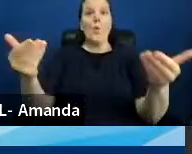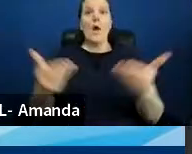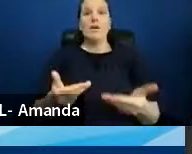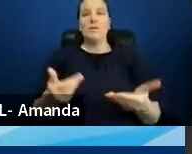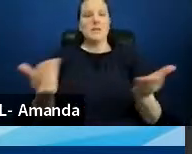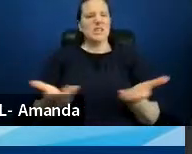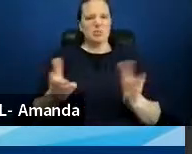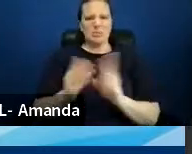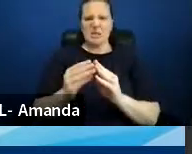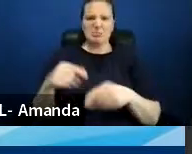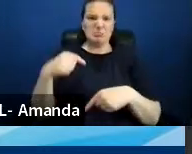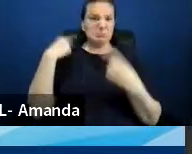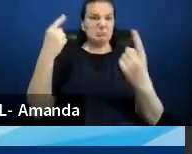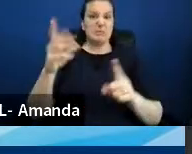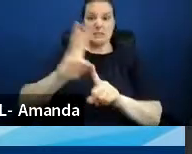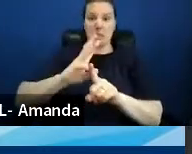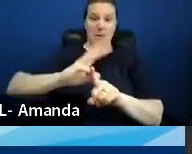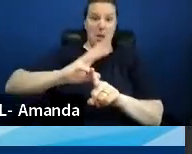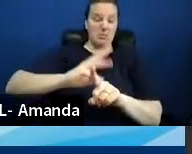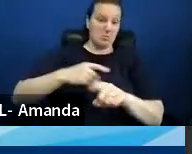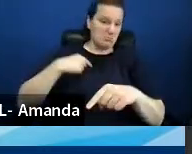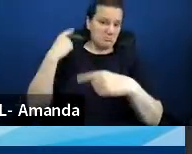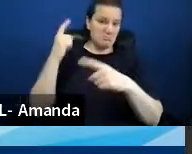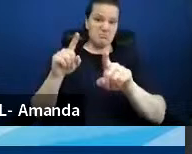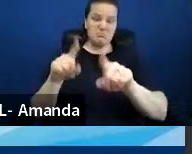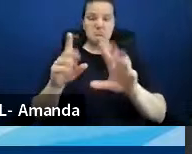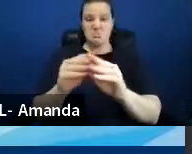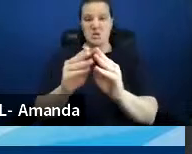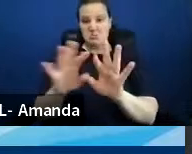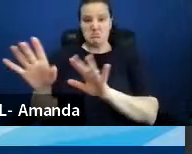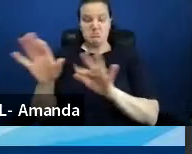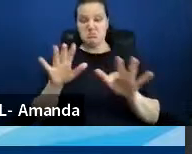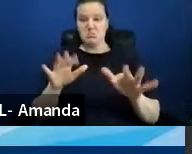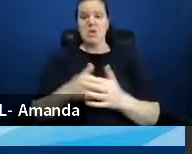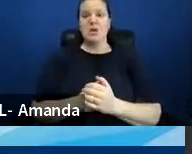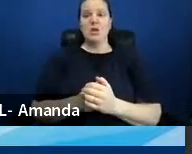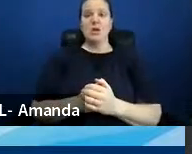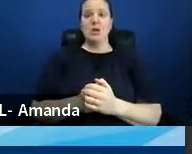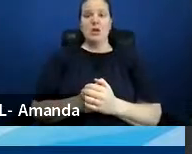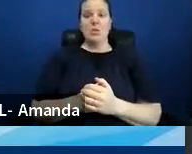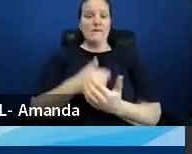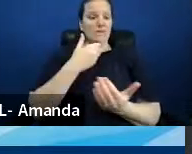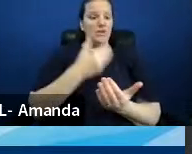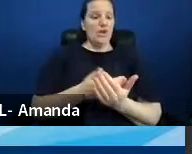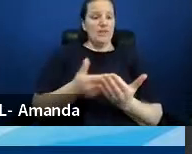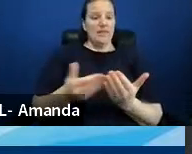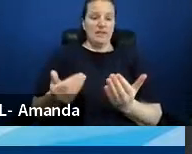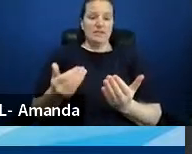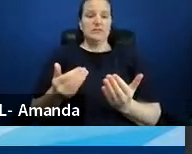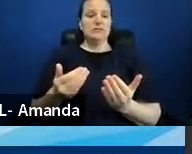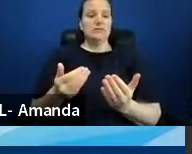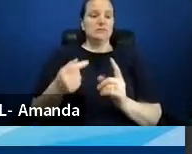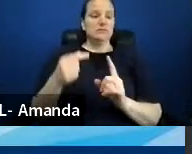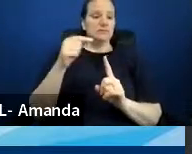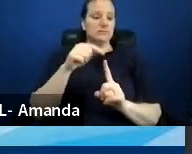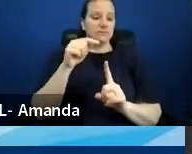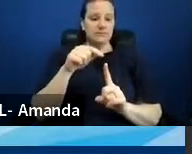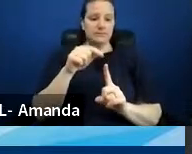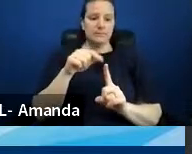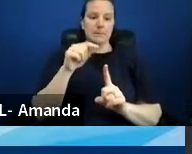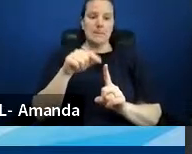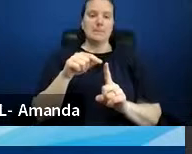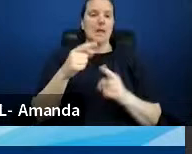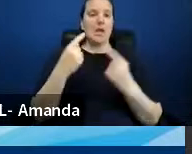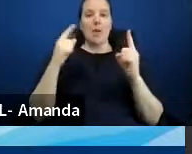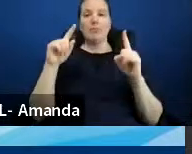now, I think, 6 months. We've got some good things conference. We have some more things to get done. So we're going to